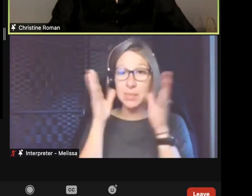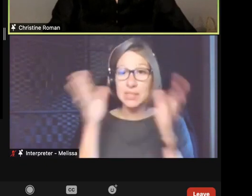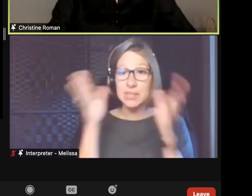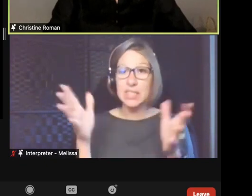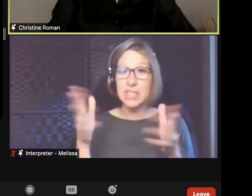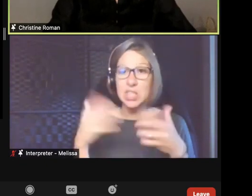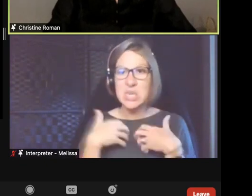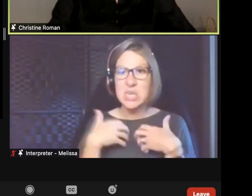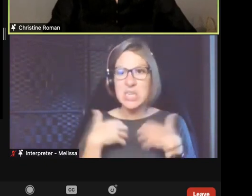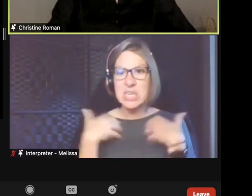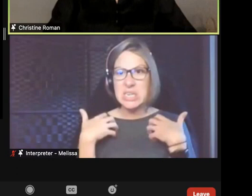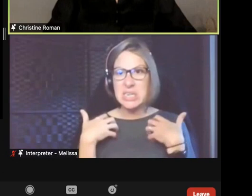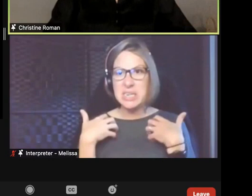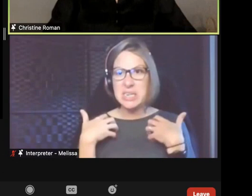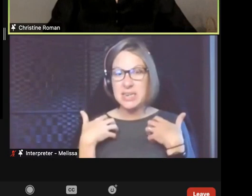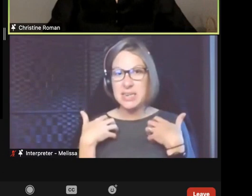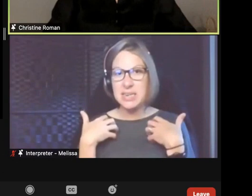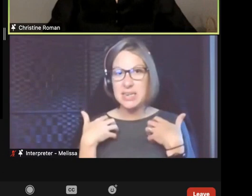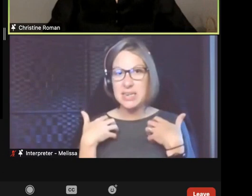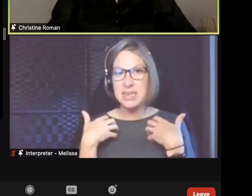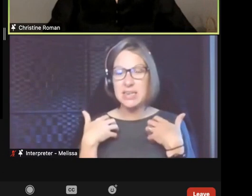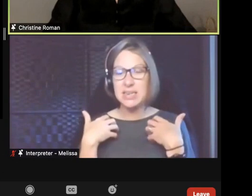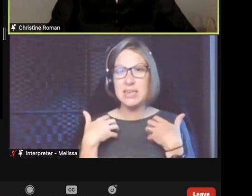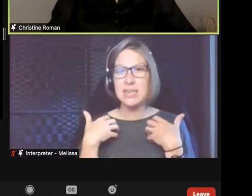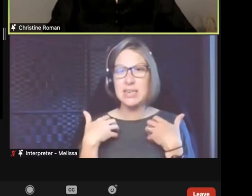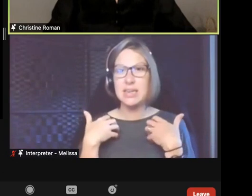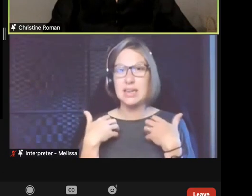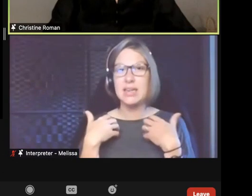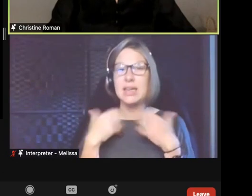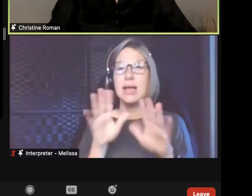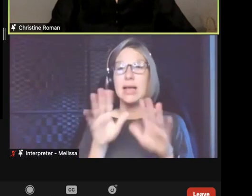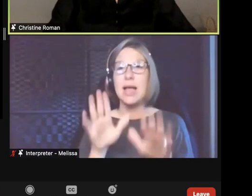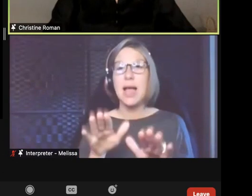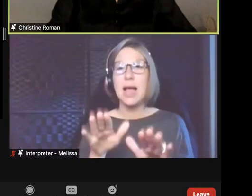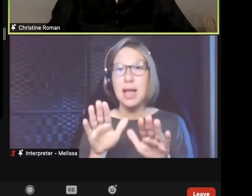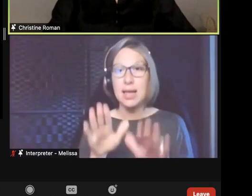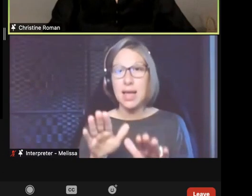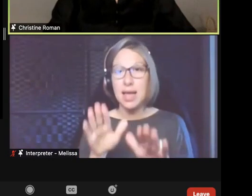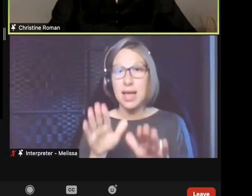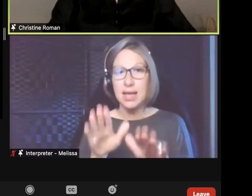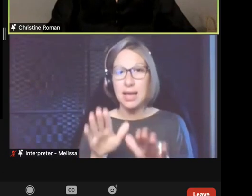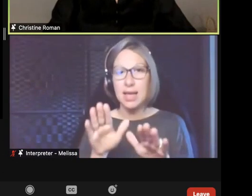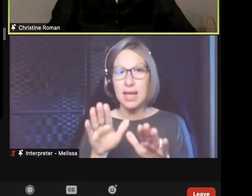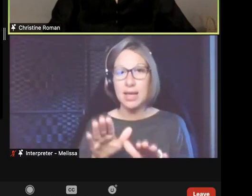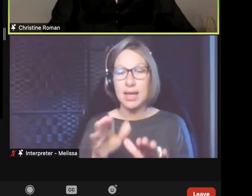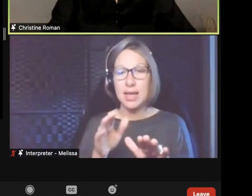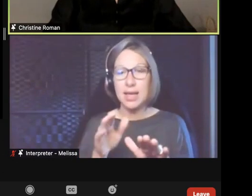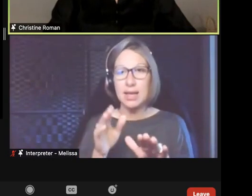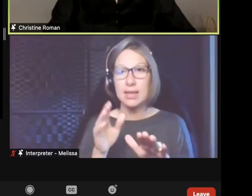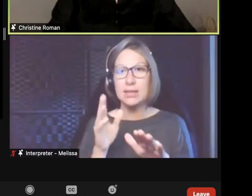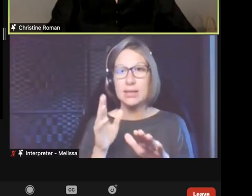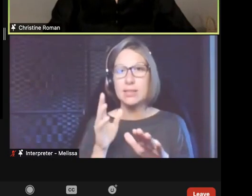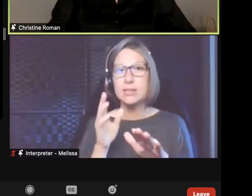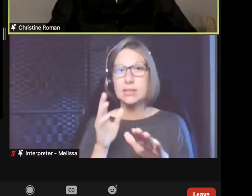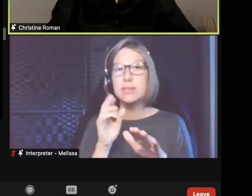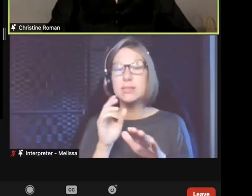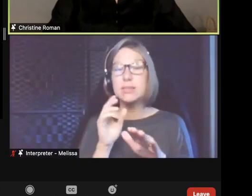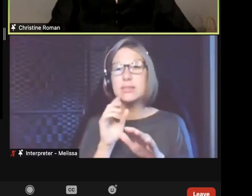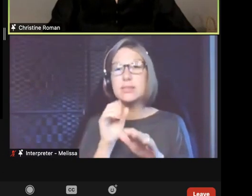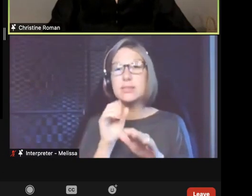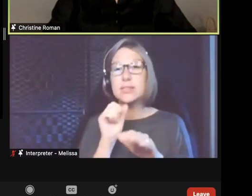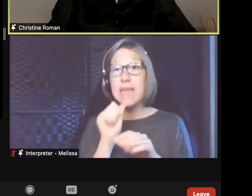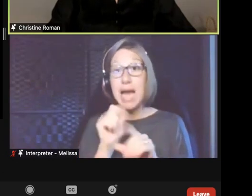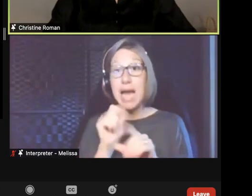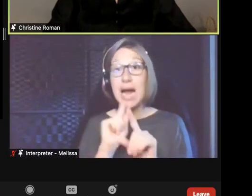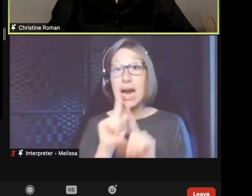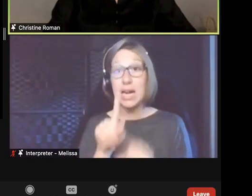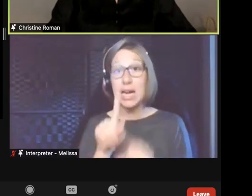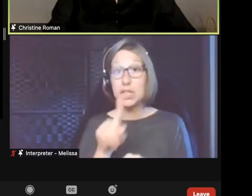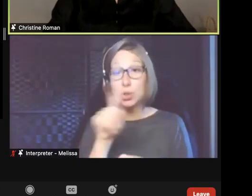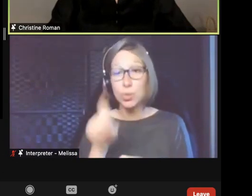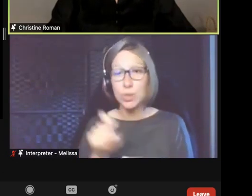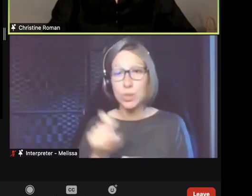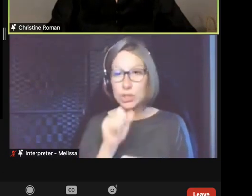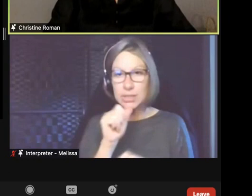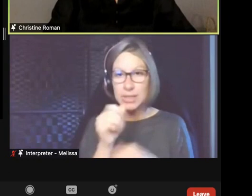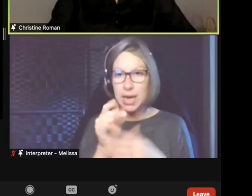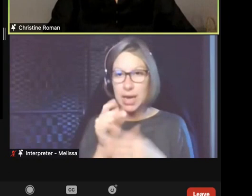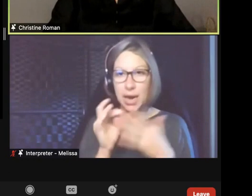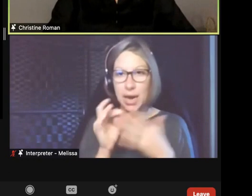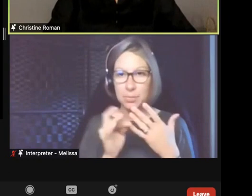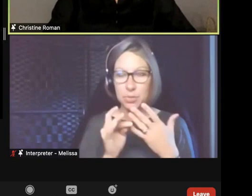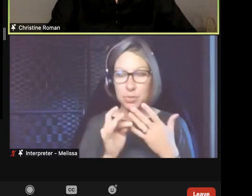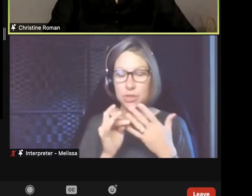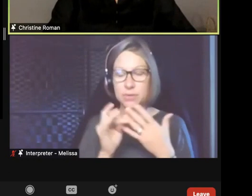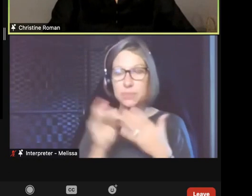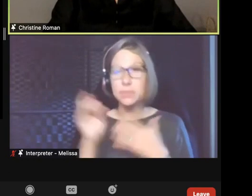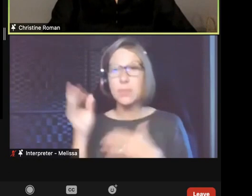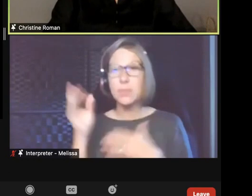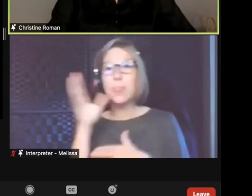Yeah, what it makes it deer like baby deer. Griffin, hey, Griffin and not answering the question is not an option. What details about it